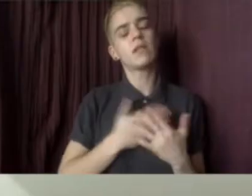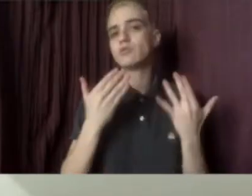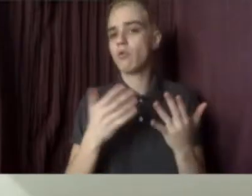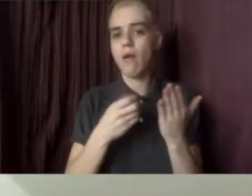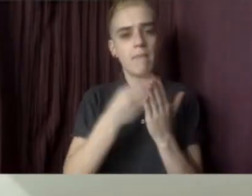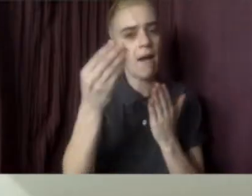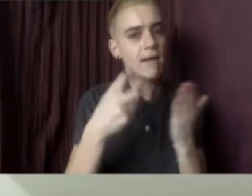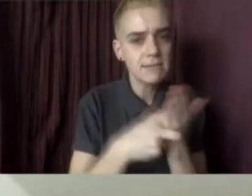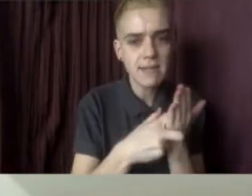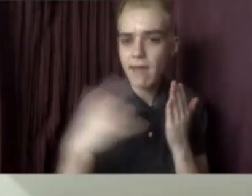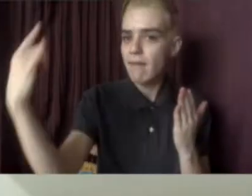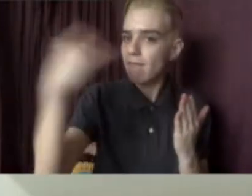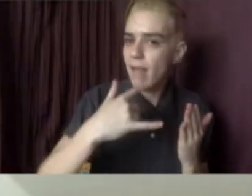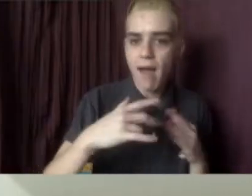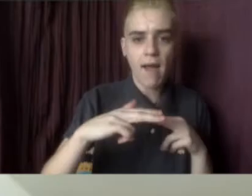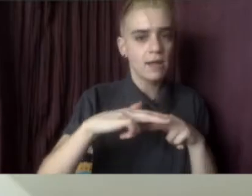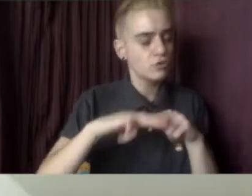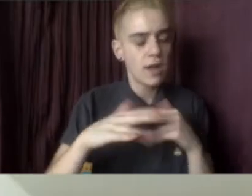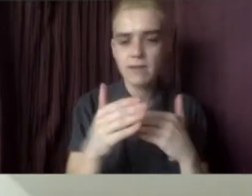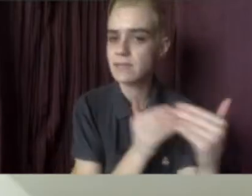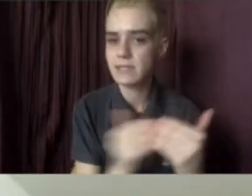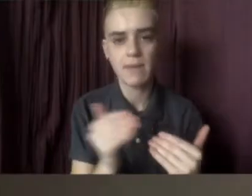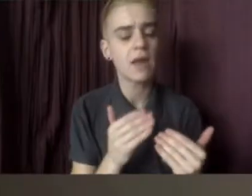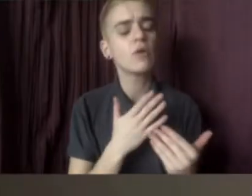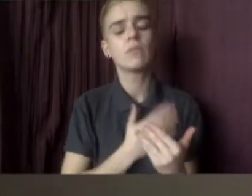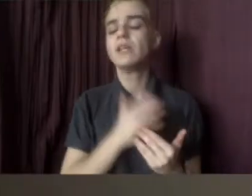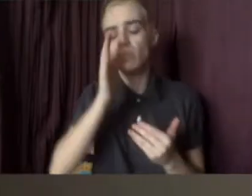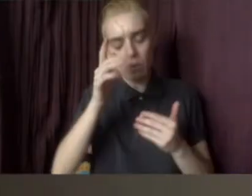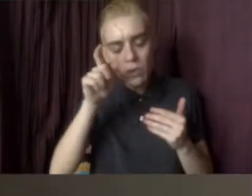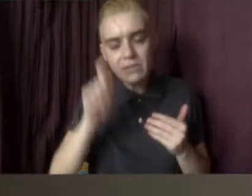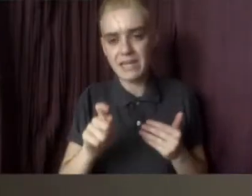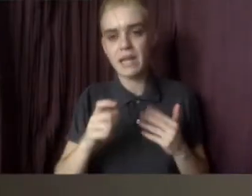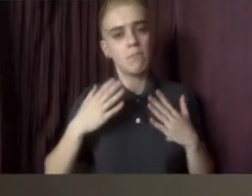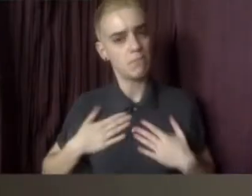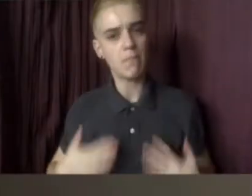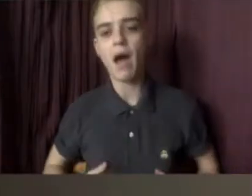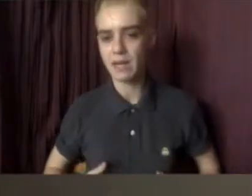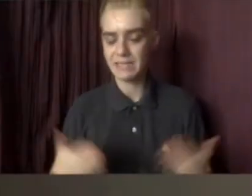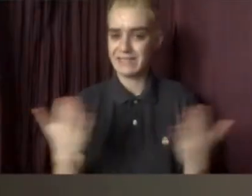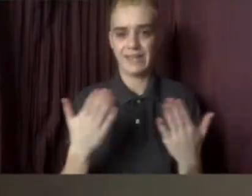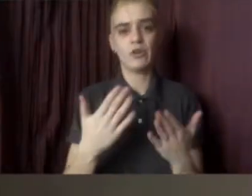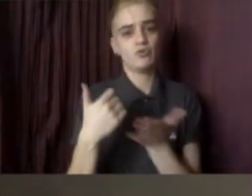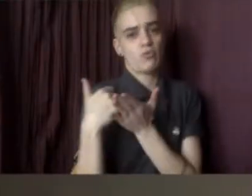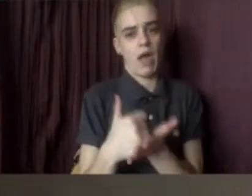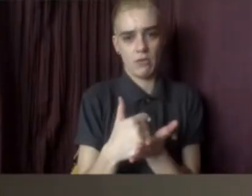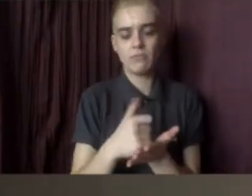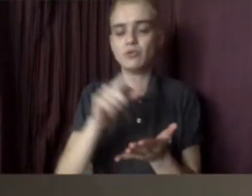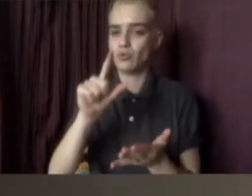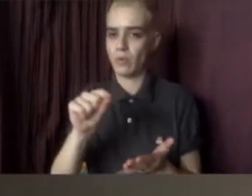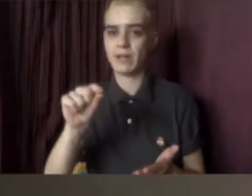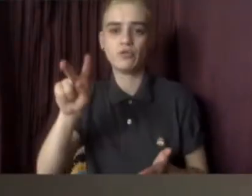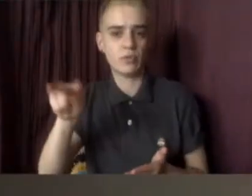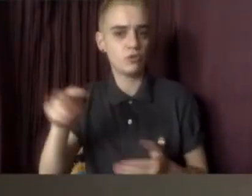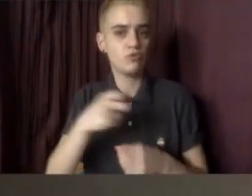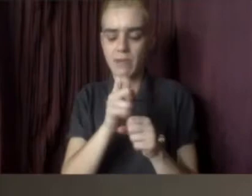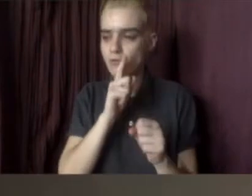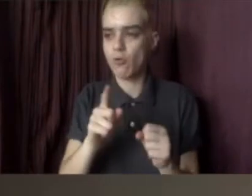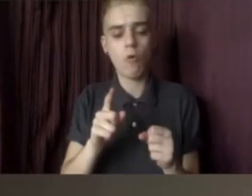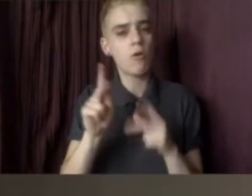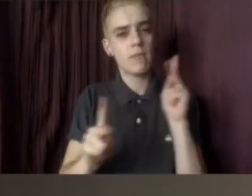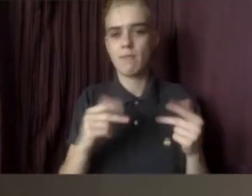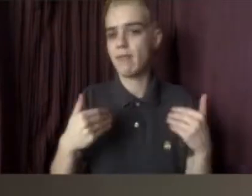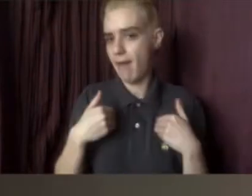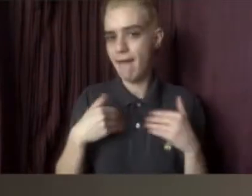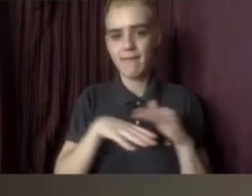Great, thank you. Quincy? Georgia just does not get a respite, does it? Our prayers are with you